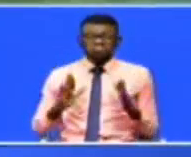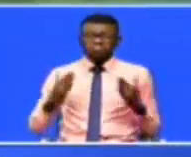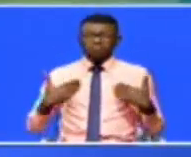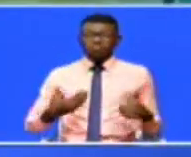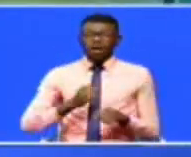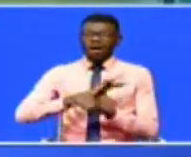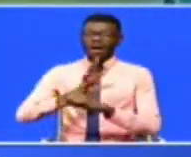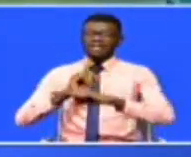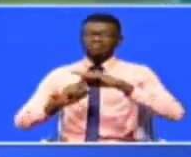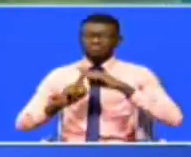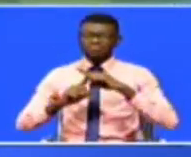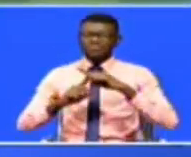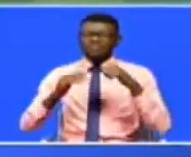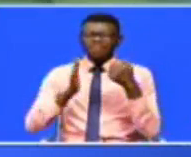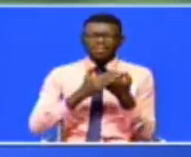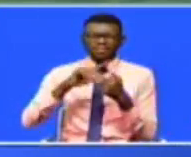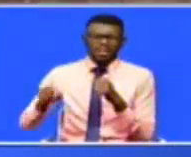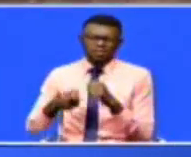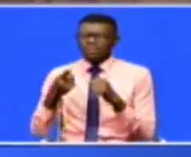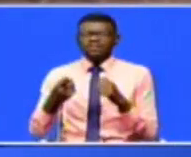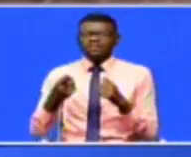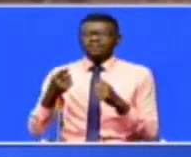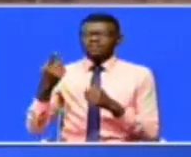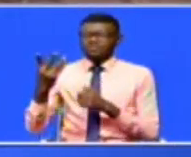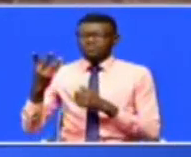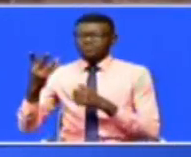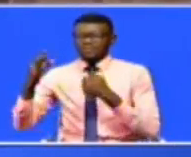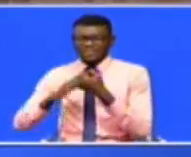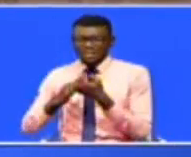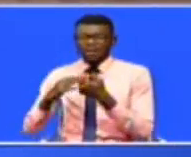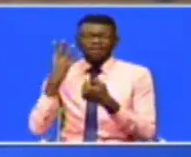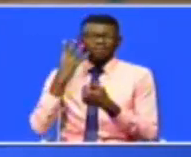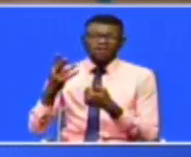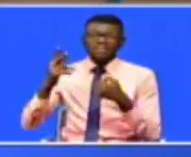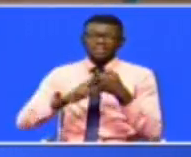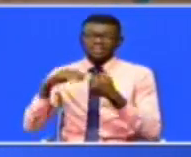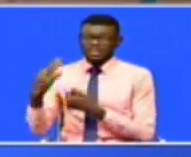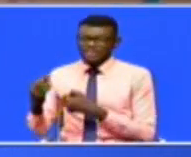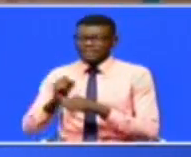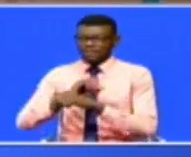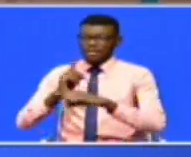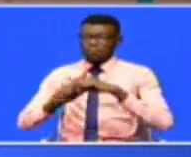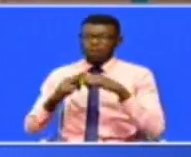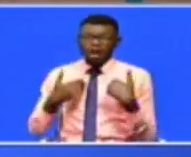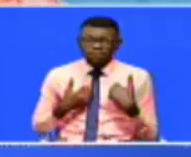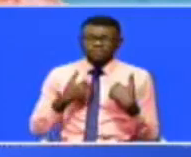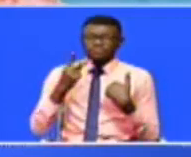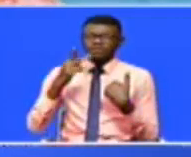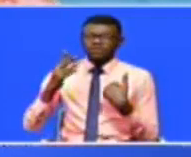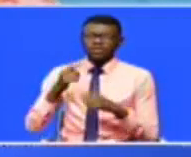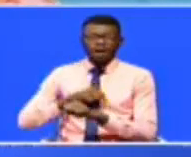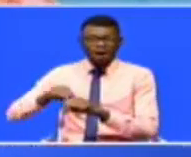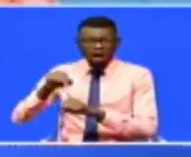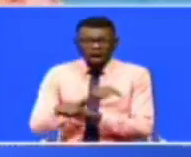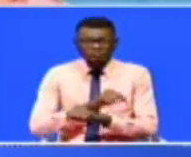cases rising to 9,048. These after 473 tested positive in the last 24 hours. Out